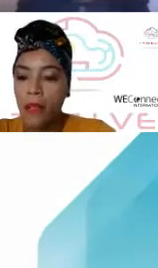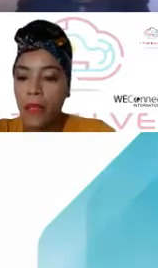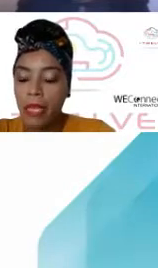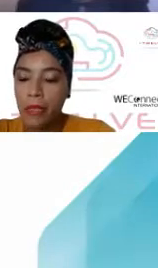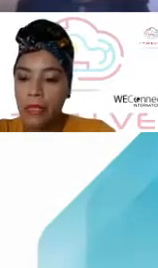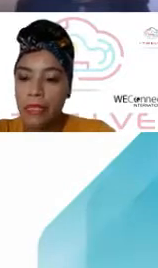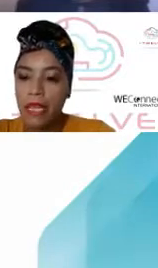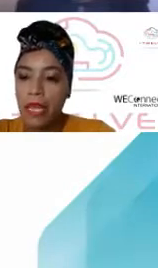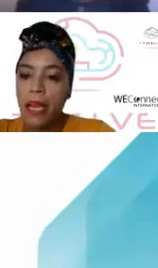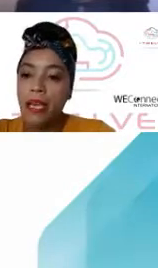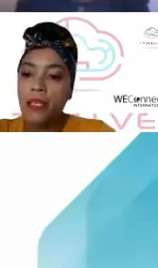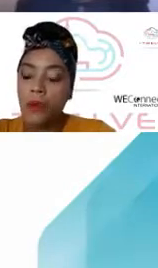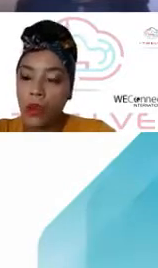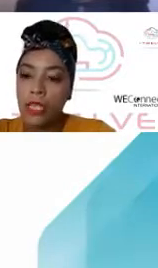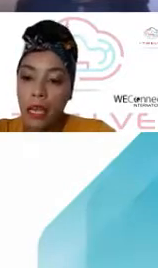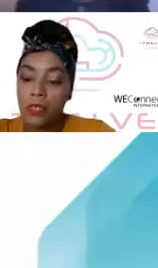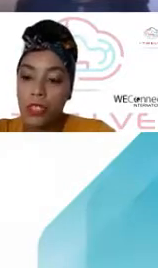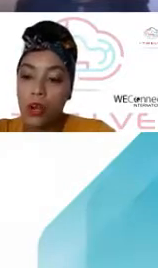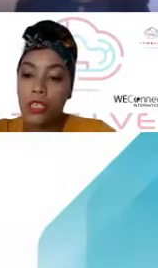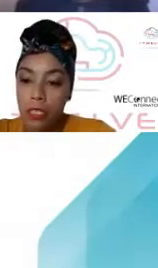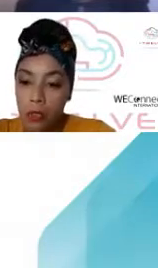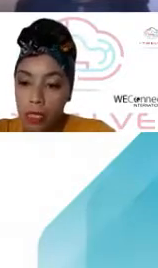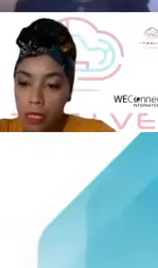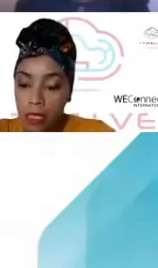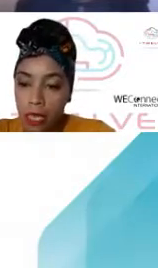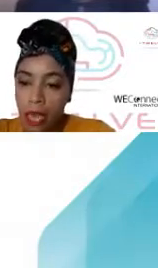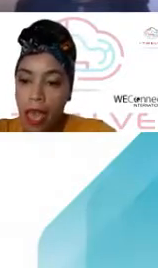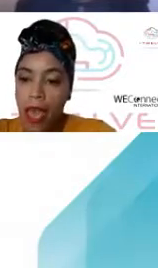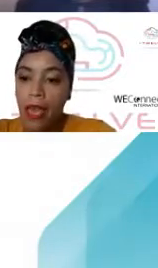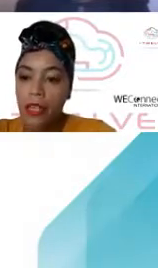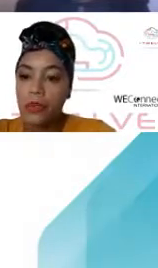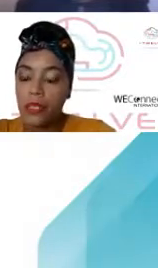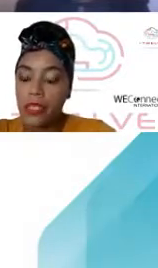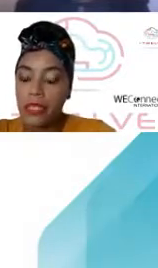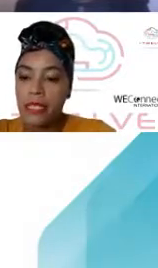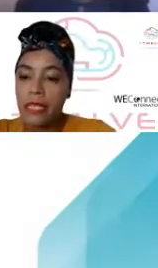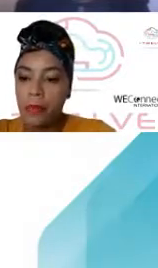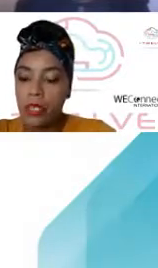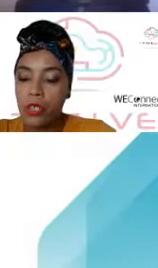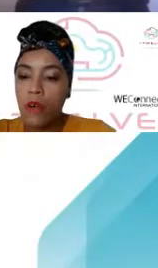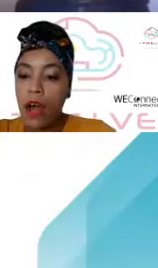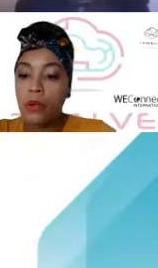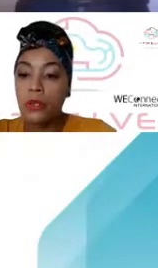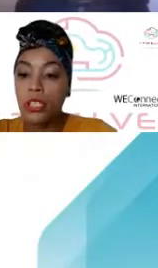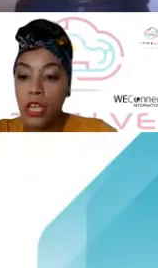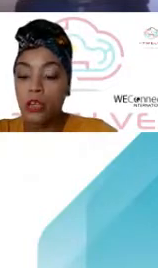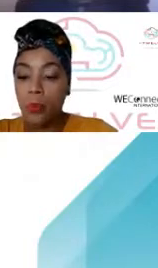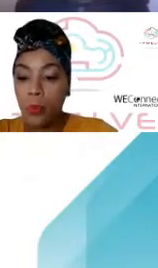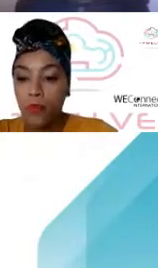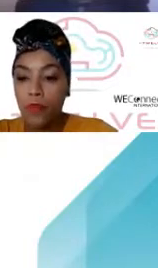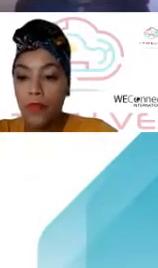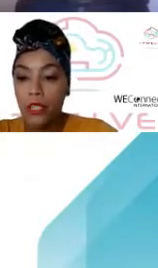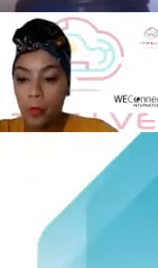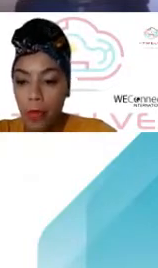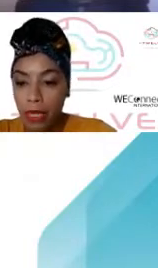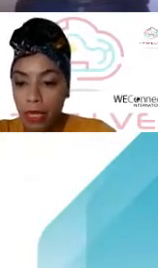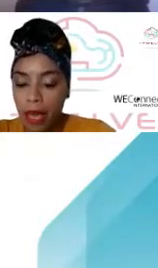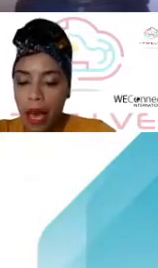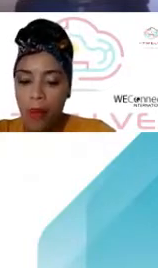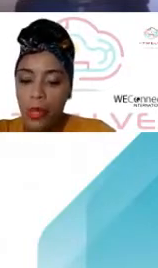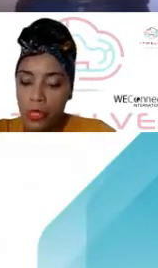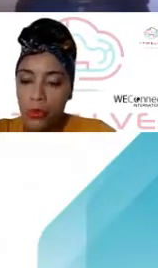how that looks is you're not allowed to charge interest, and you need, there's an element of how you share your profit that you